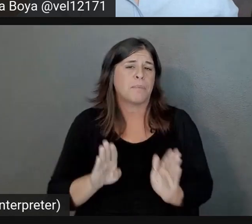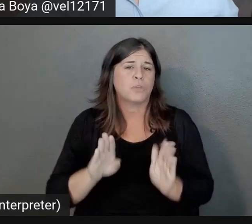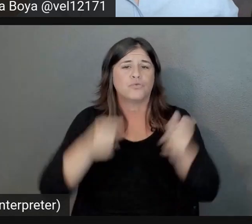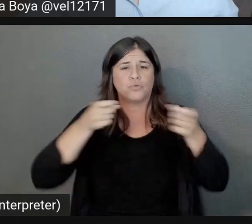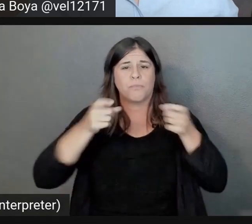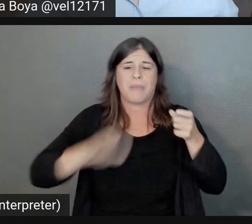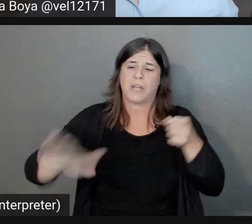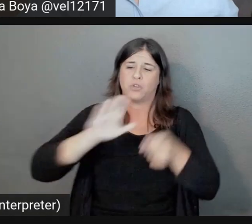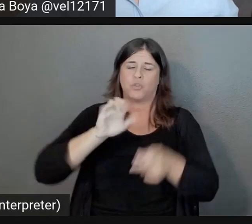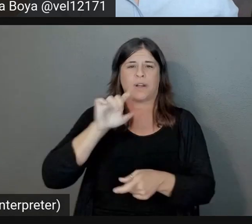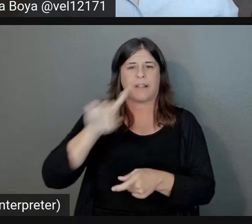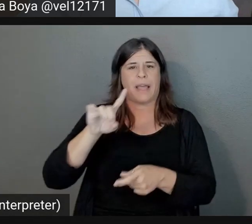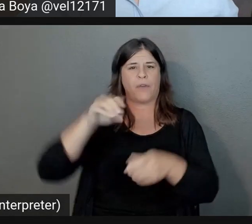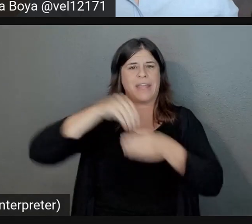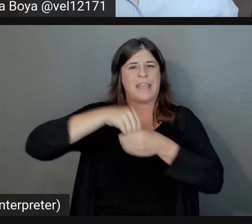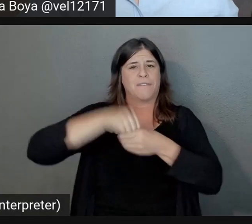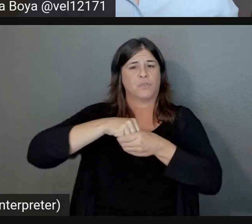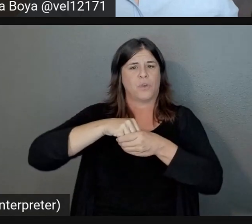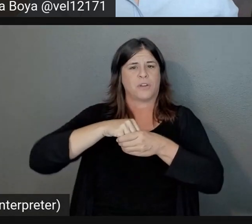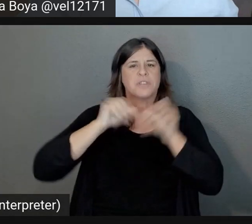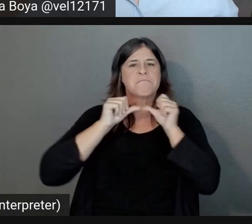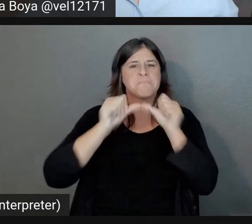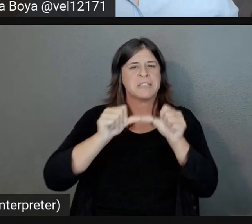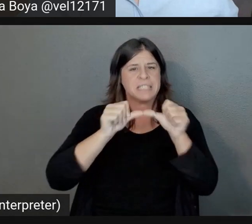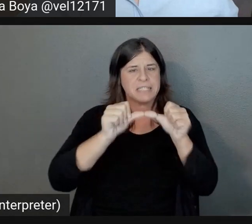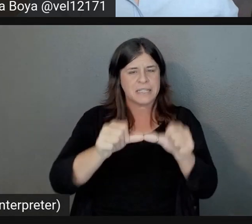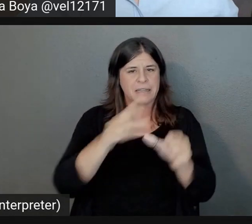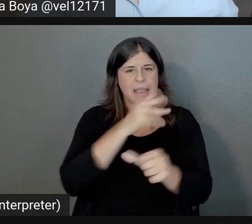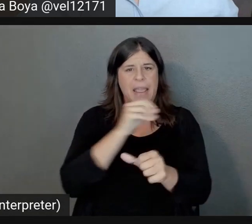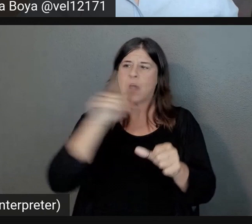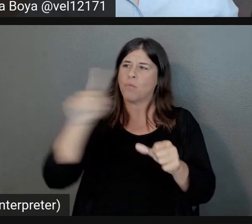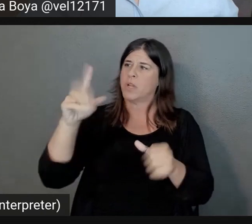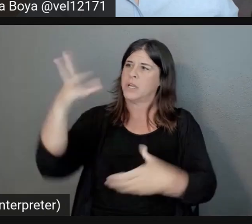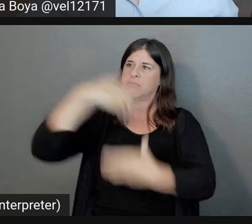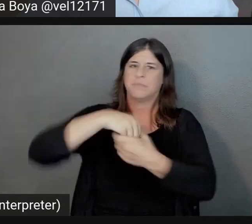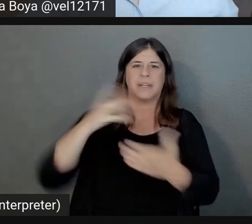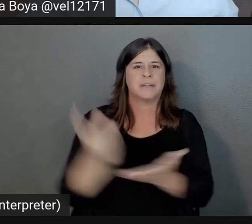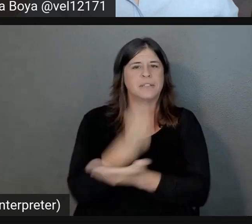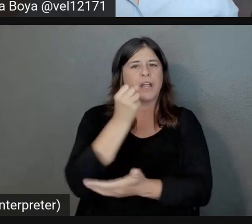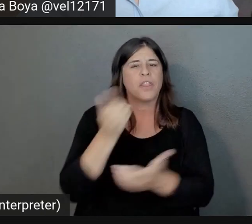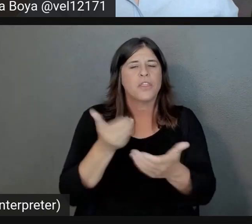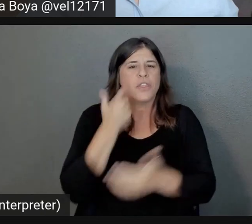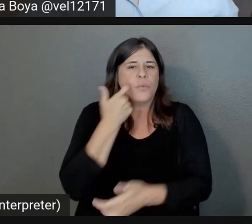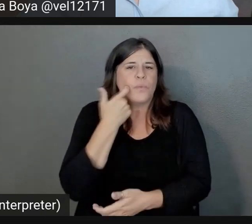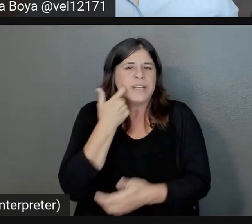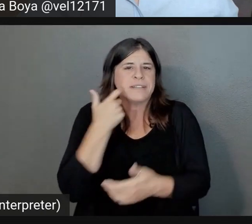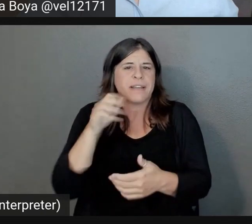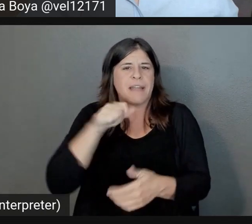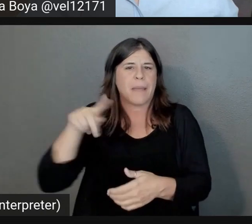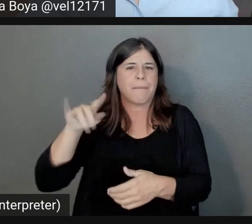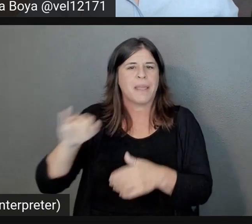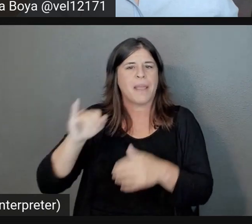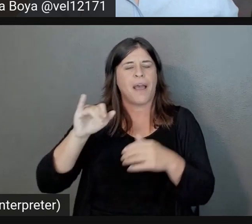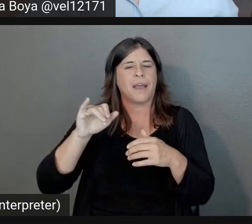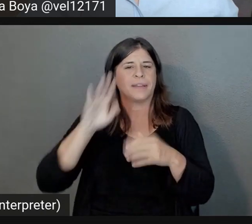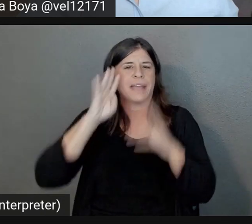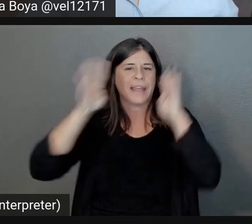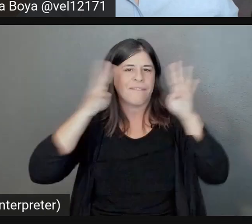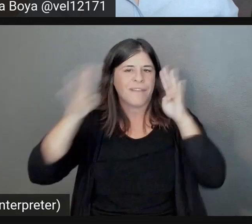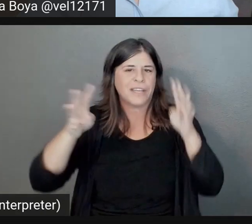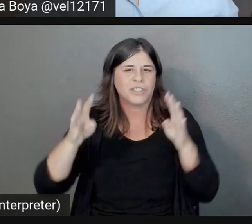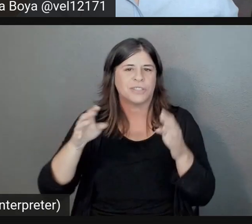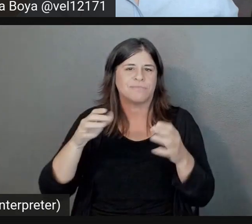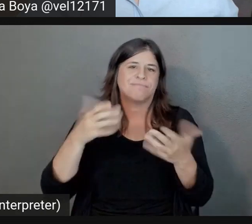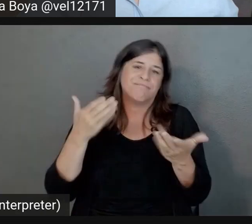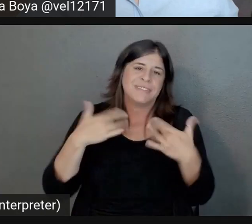their cloud infrastructure consistently and leverage the latest AWS capabilities faster, typically on the day of launch. So what do we mean